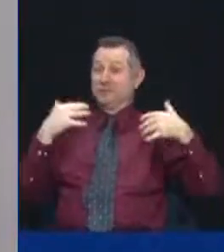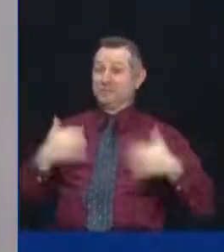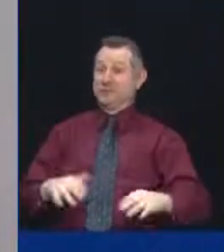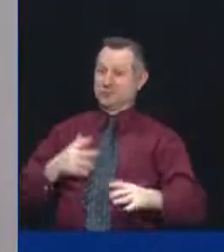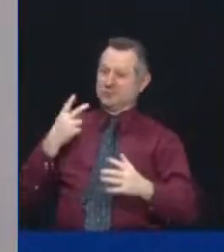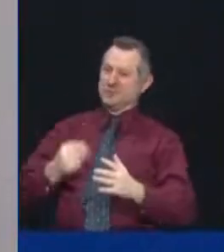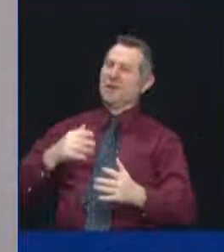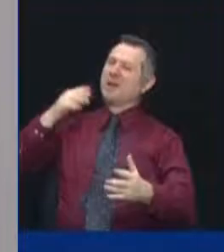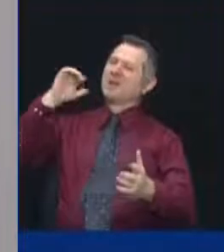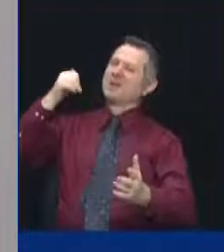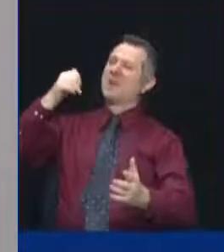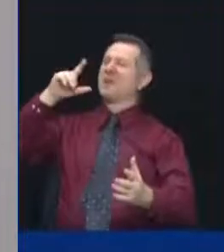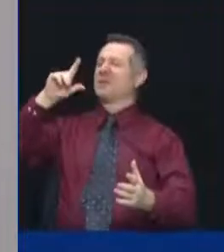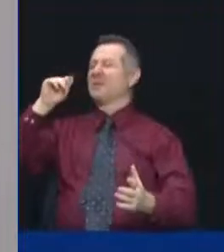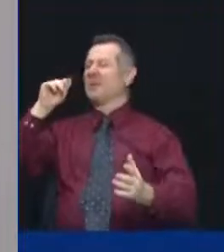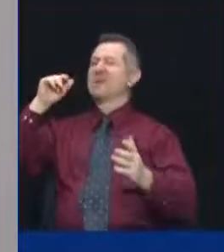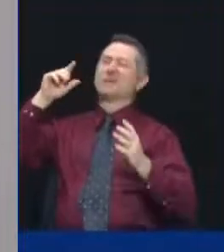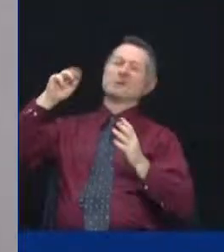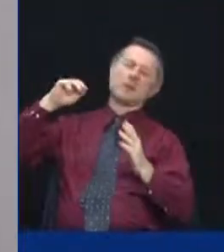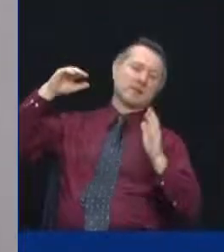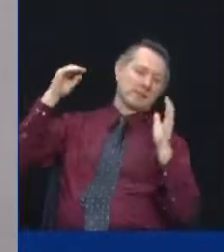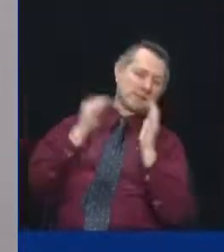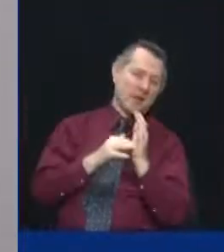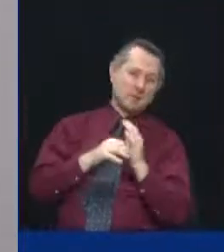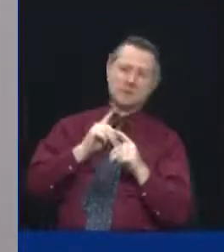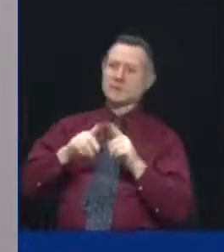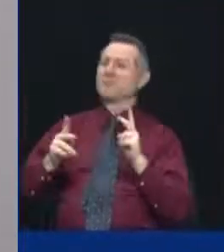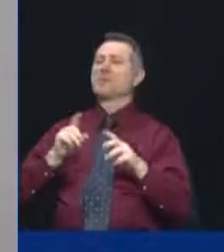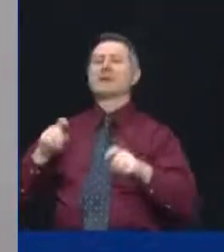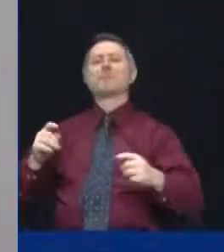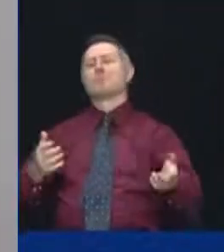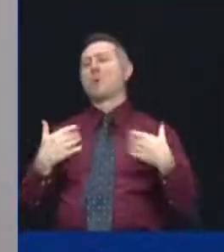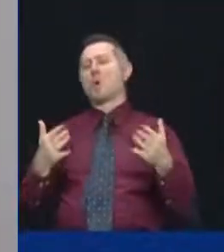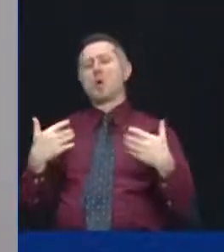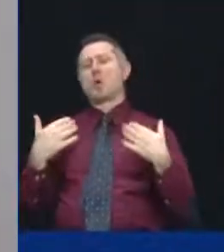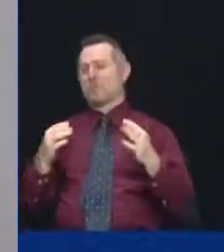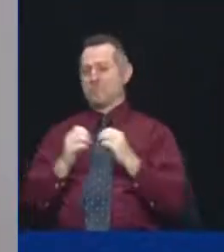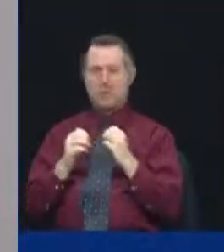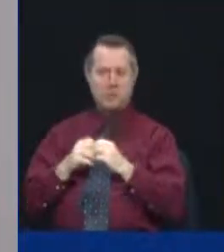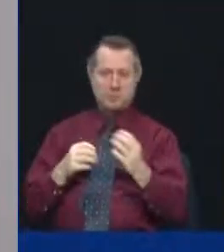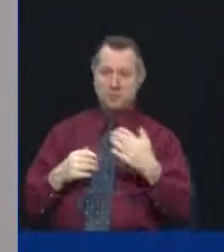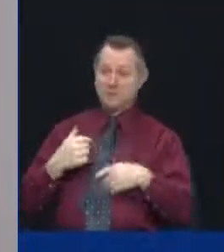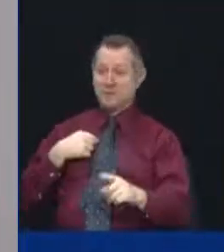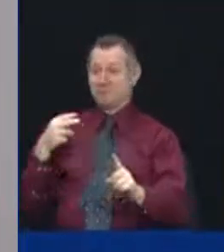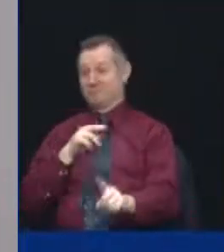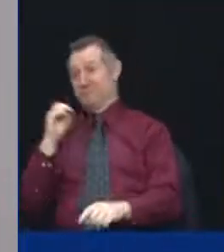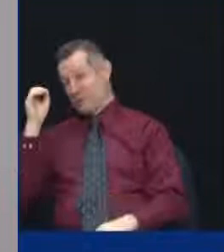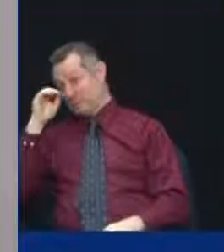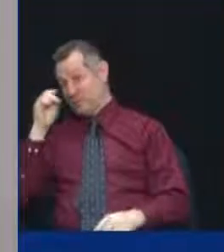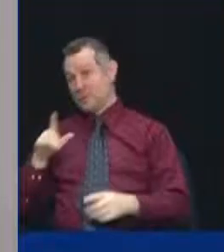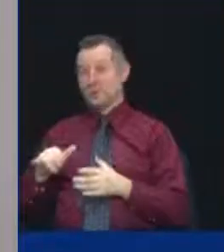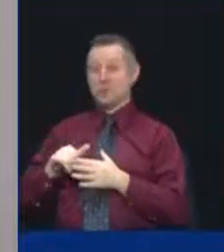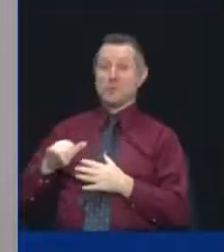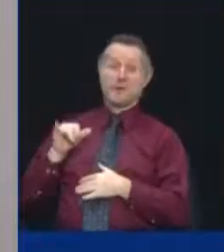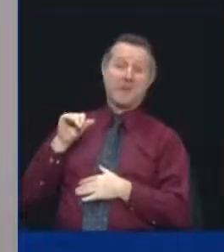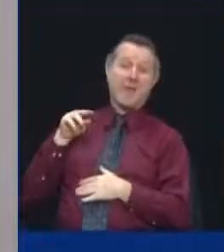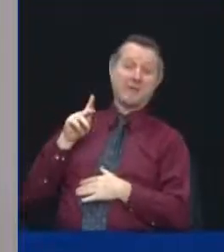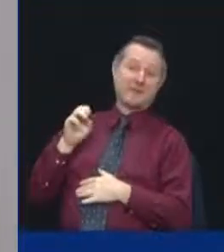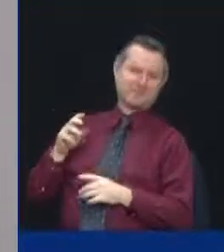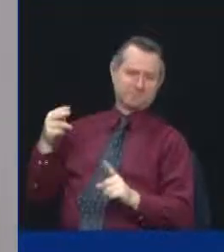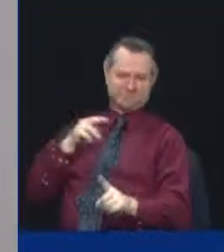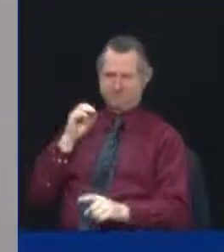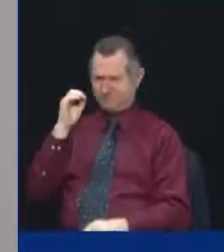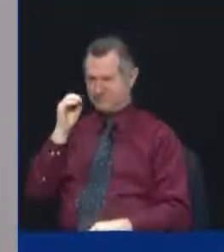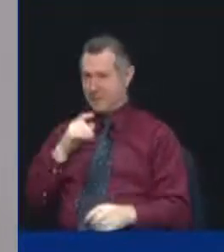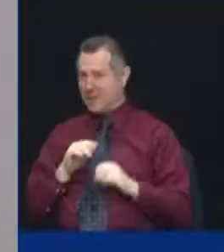of people, but we need more. We need more because, in my opinion, and the Yankees' opinion, that's how we